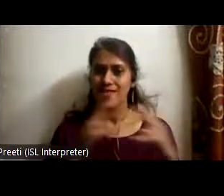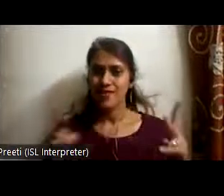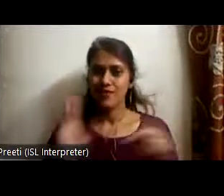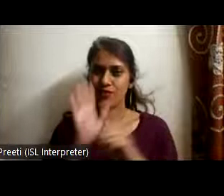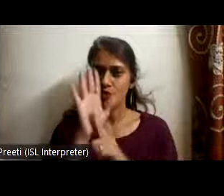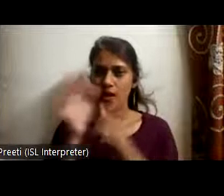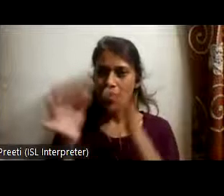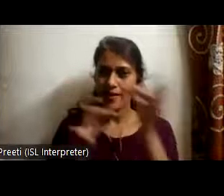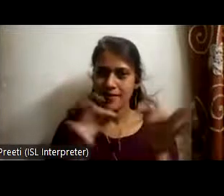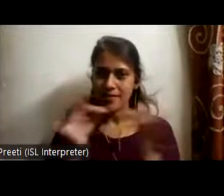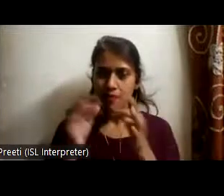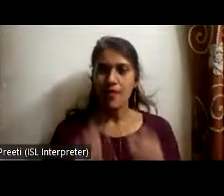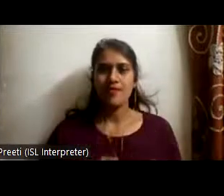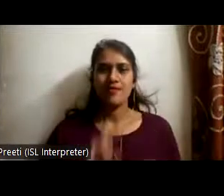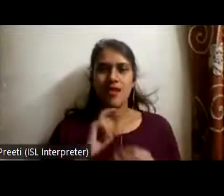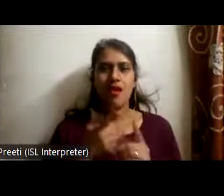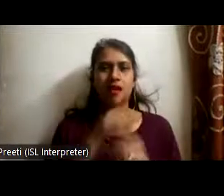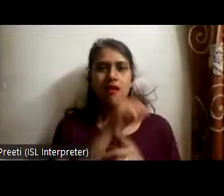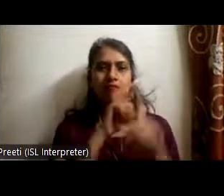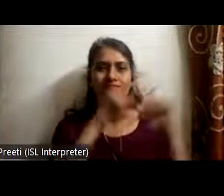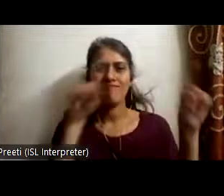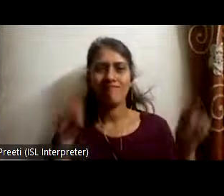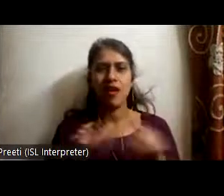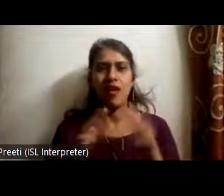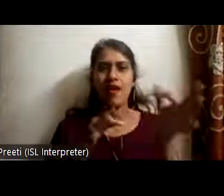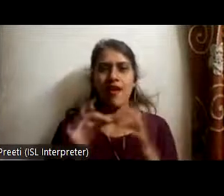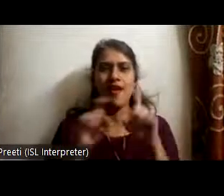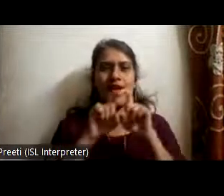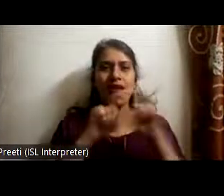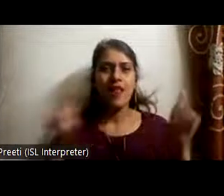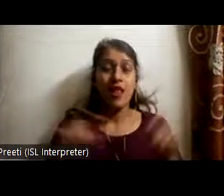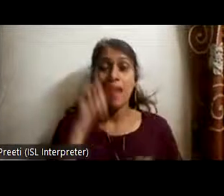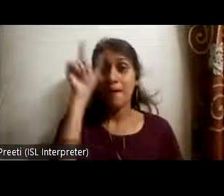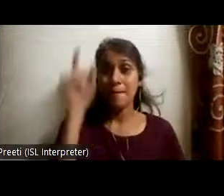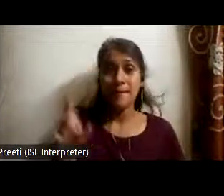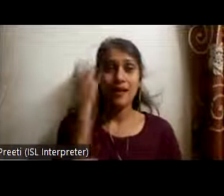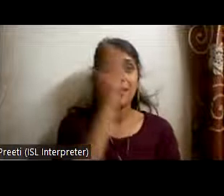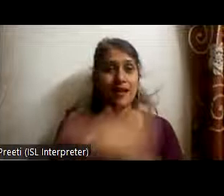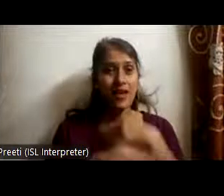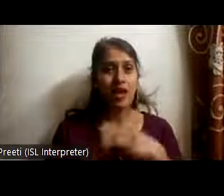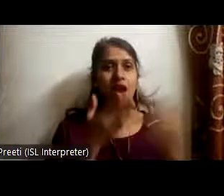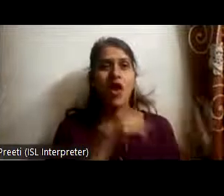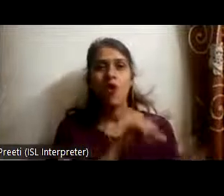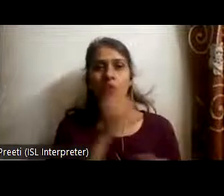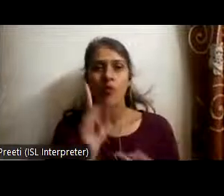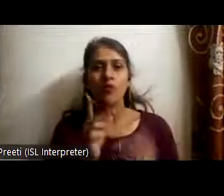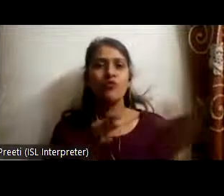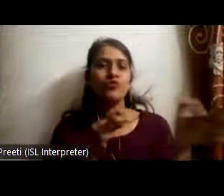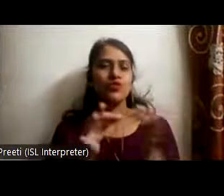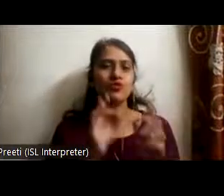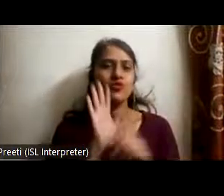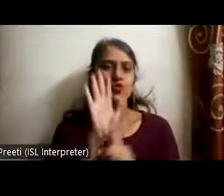almost self-explanatory. So you see somebody in a wheelchair who has to be lifted up because there are stairs.